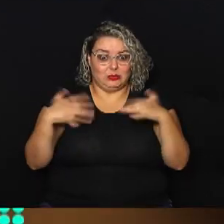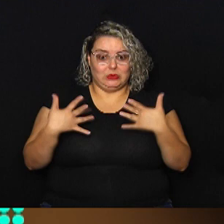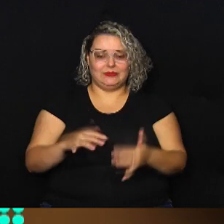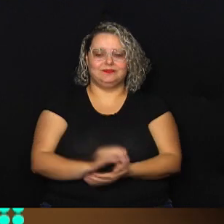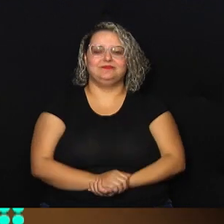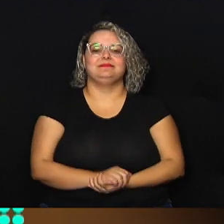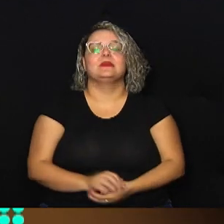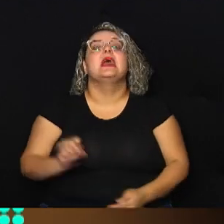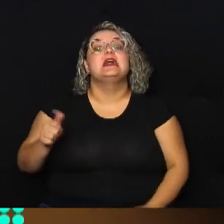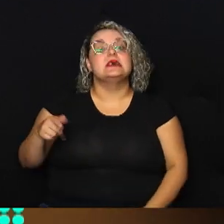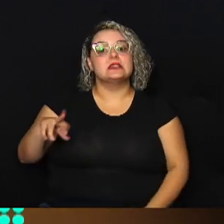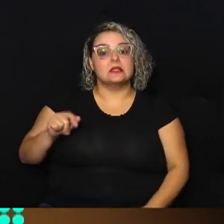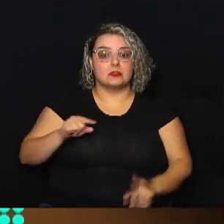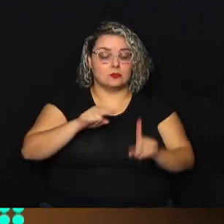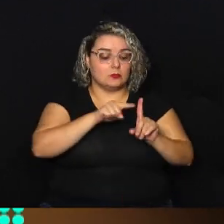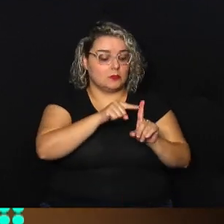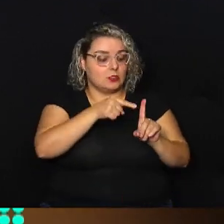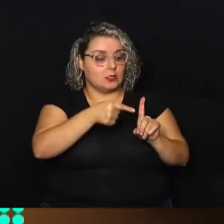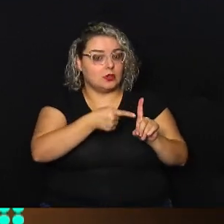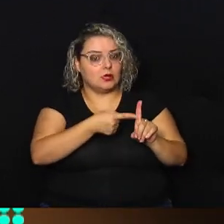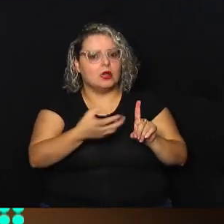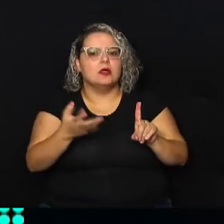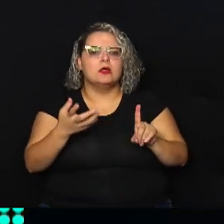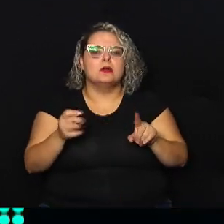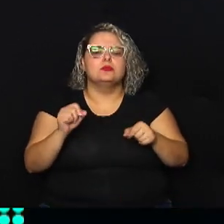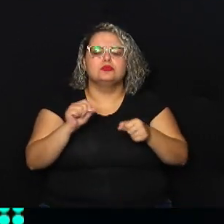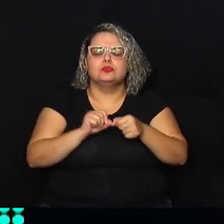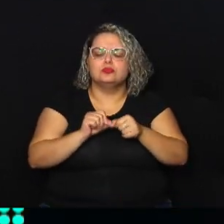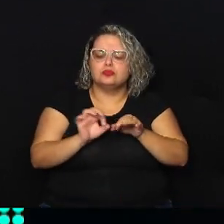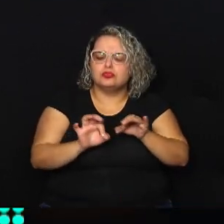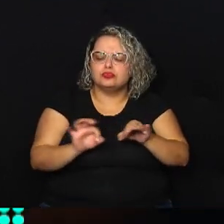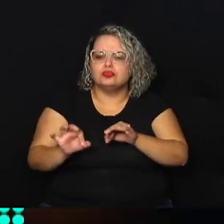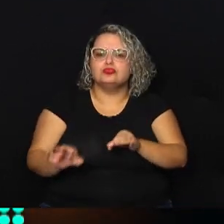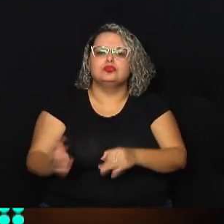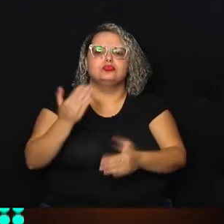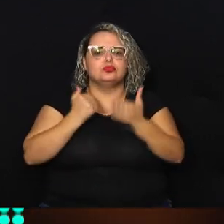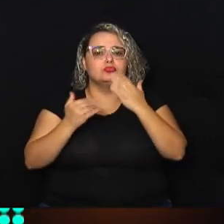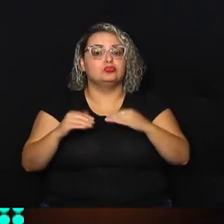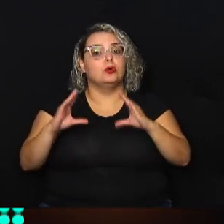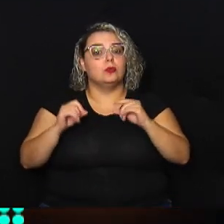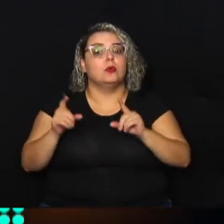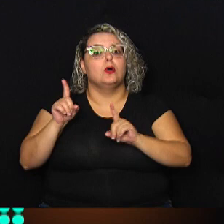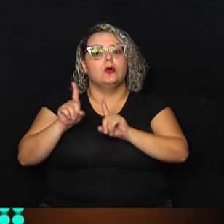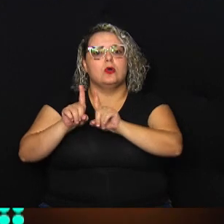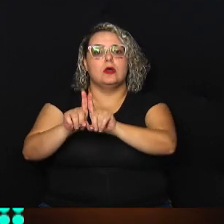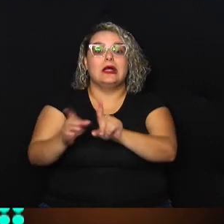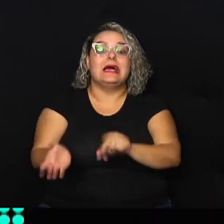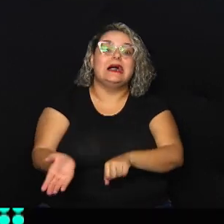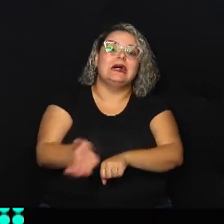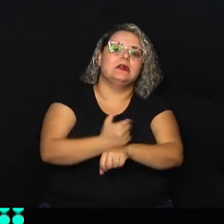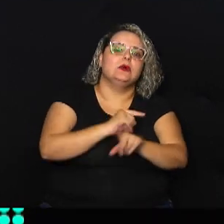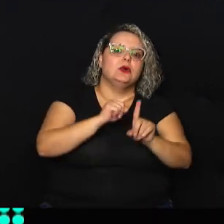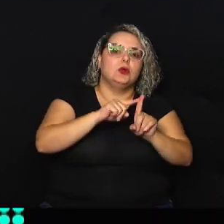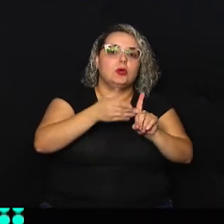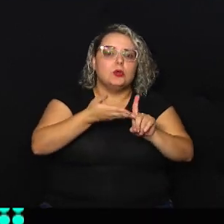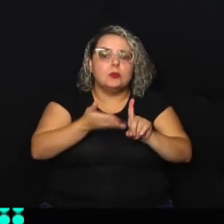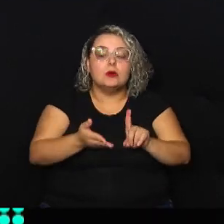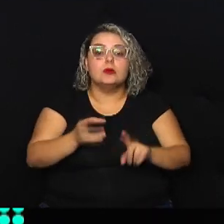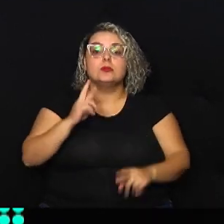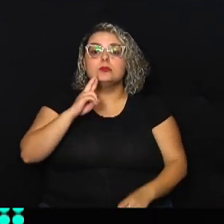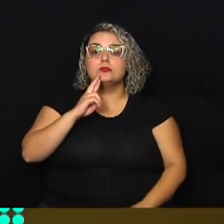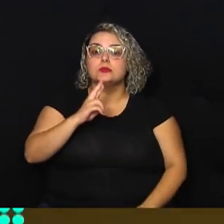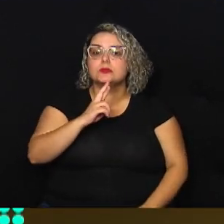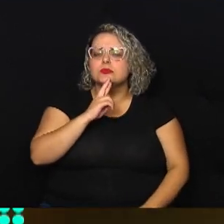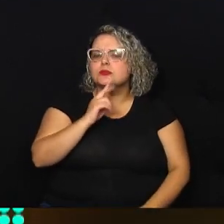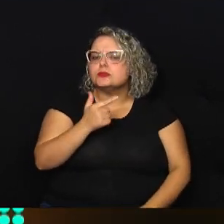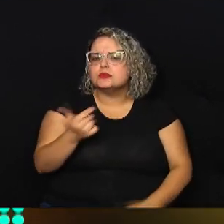Sarah é uma grávida que quer fazer um bom jantar com seu parceiro Simon, antes de dar à luz. No restaurante, ela não tem que